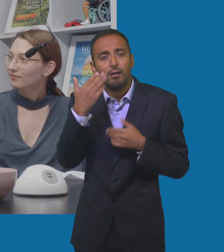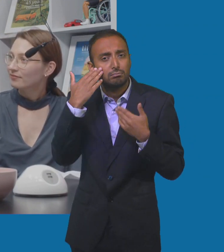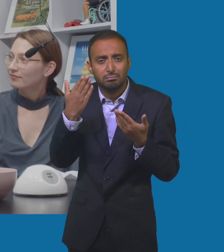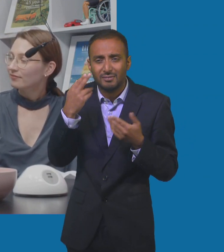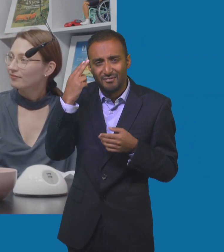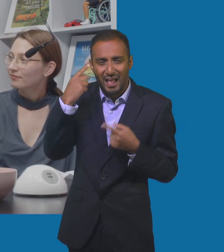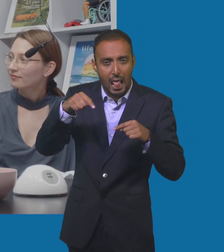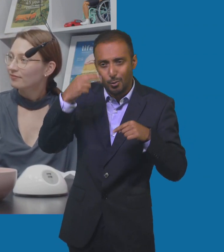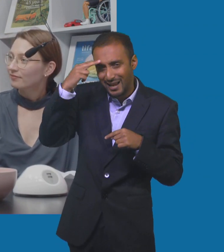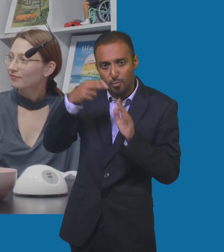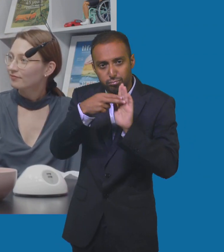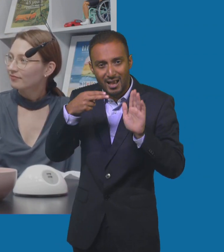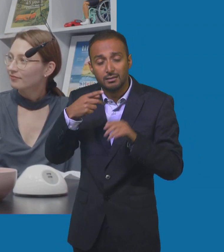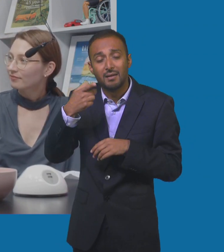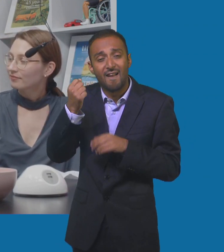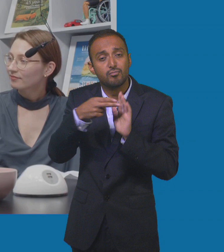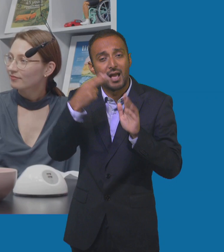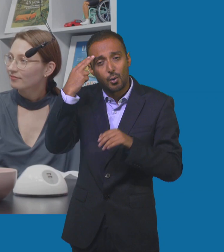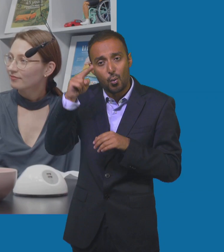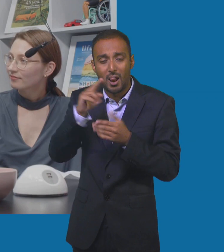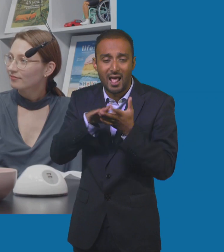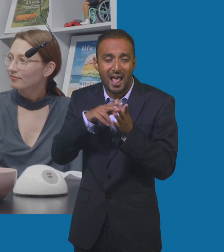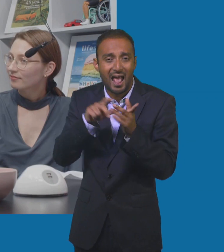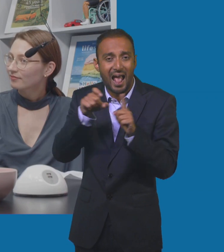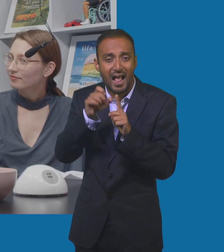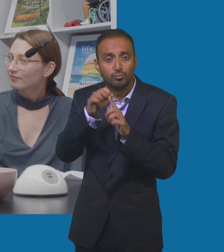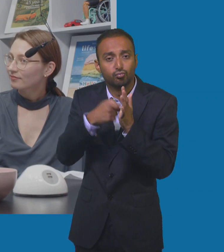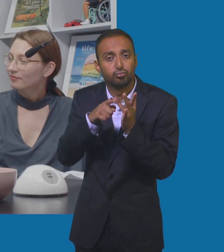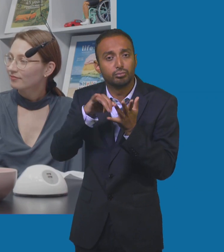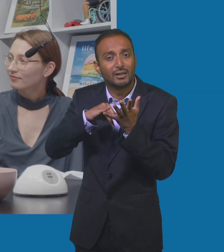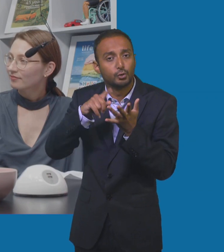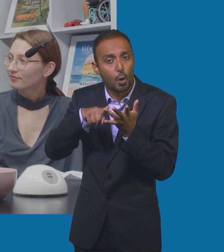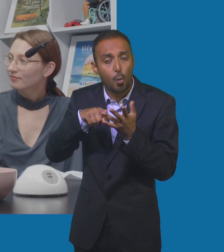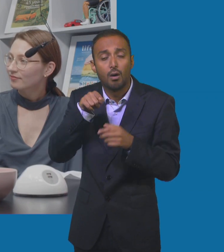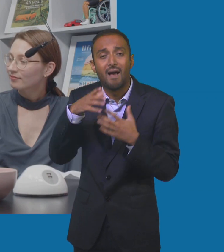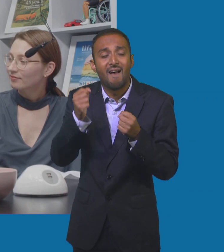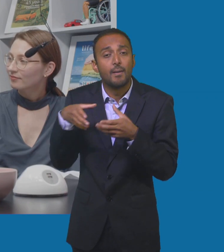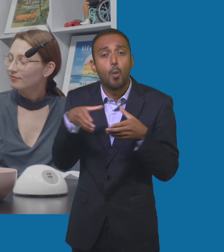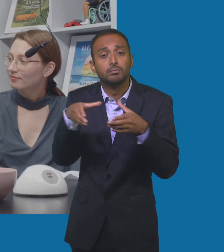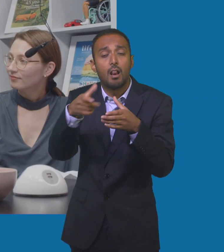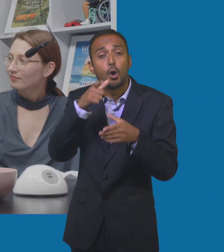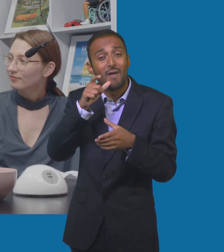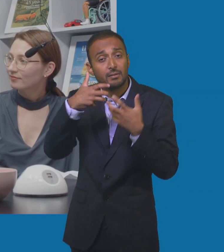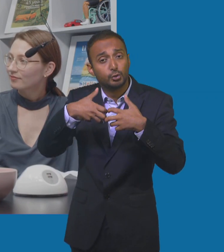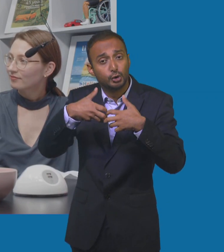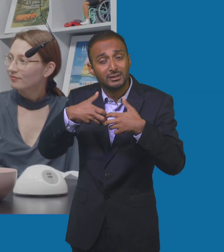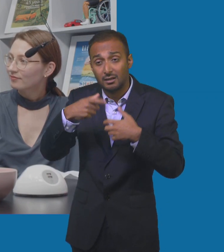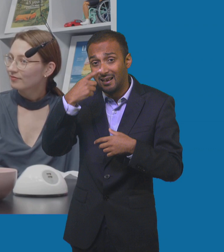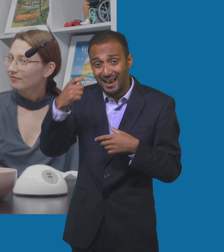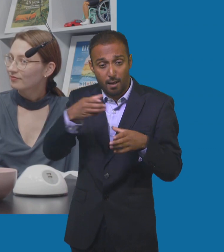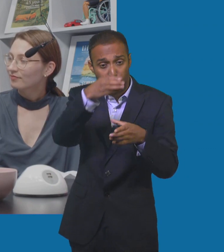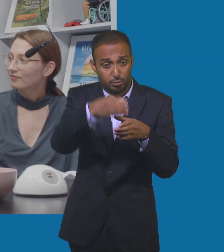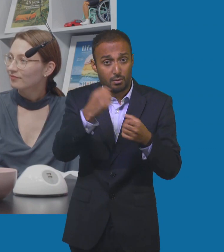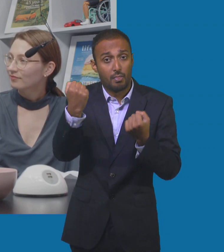naming brands, but there's a brand called Handpresso, and they do a coffee machine that's portable and fits in your car, and it's designed to fit in the cup